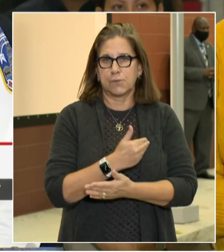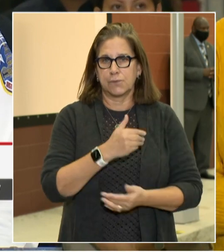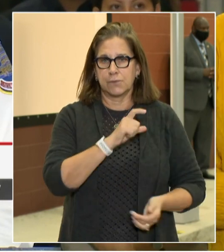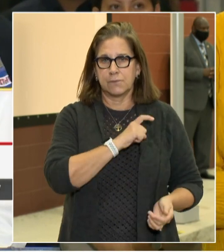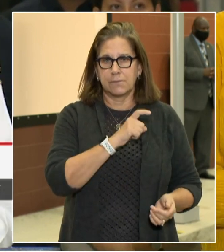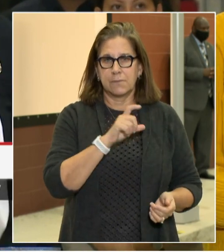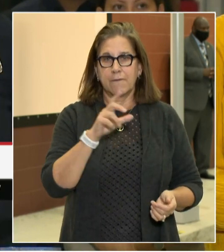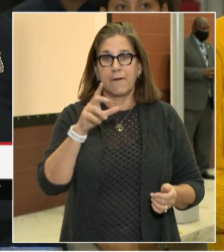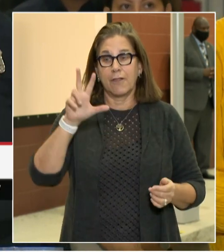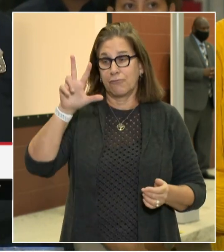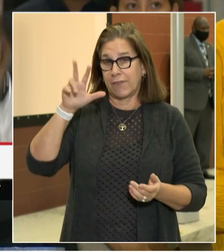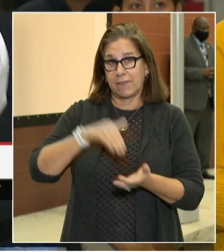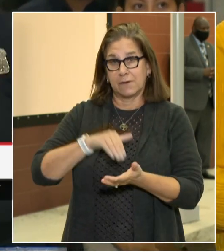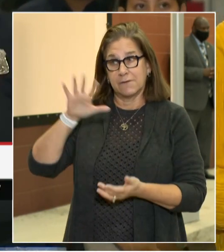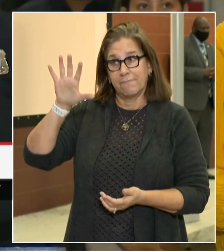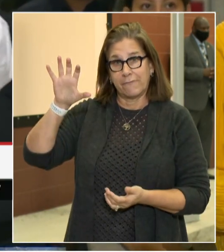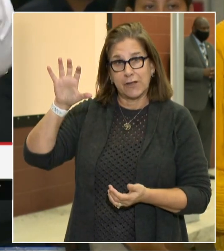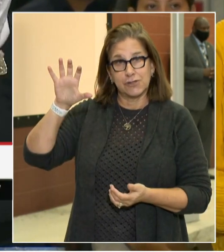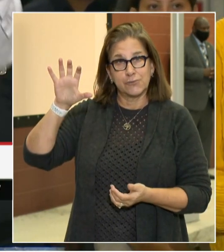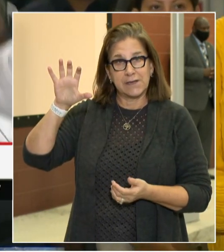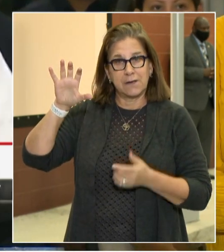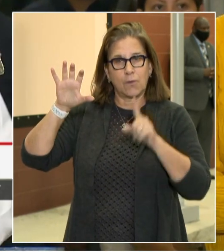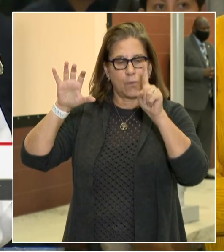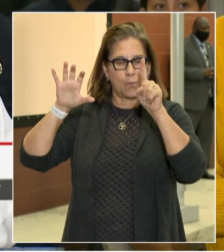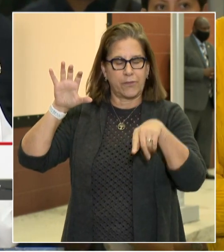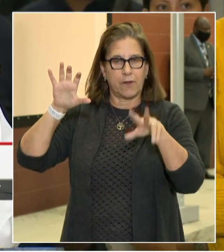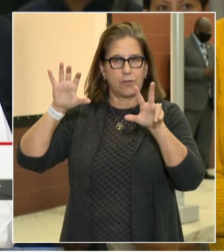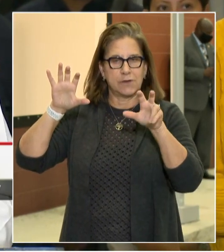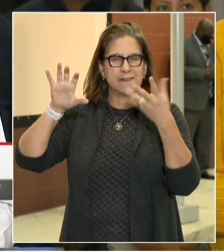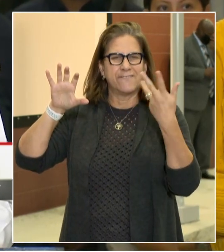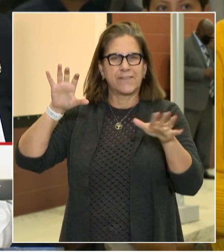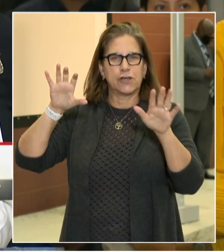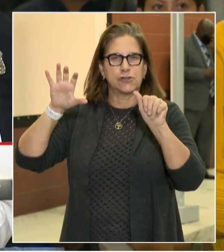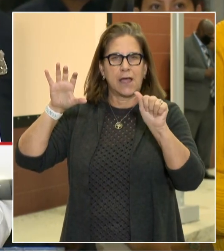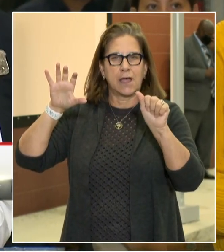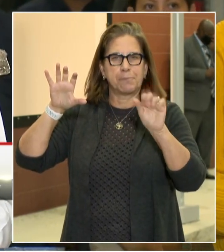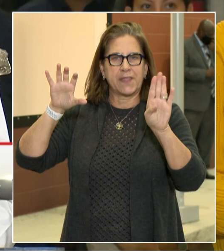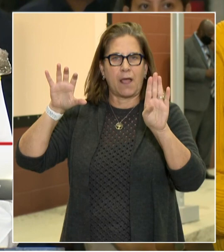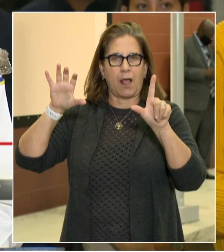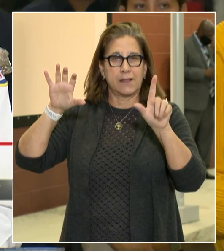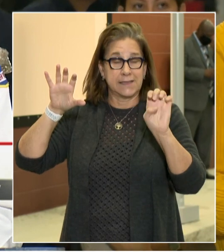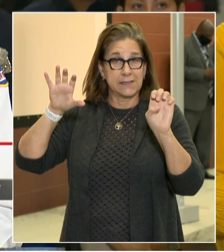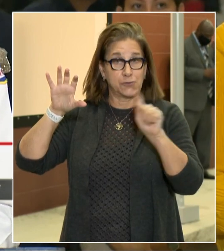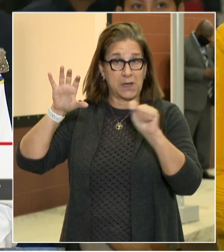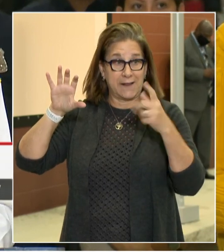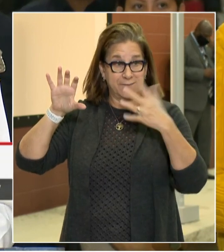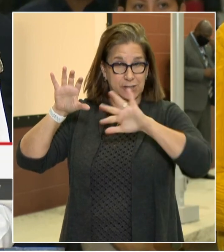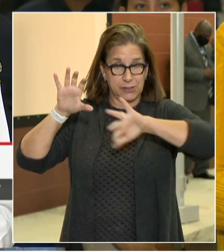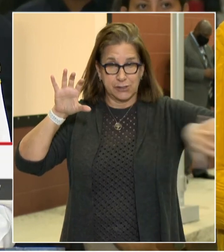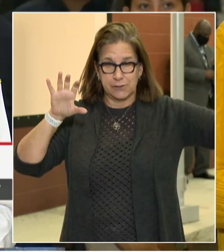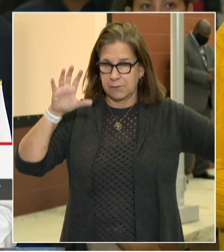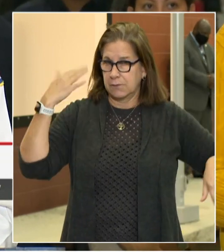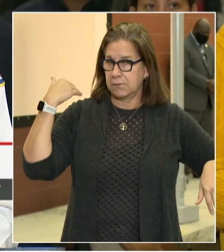that are trained. Going around. Yes, ma'am. I'm wondering, how many hours the training takes, and then